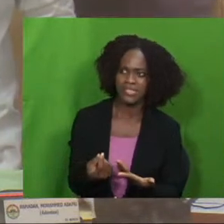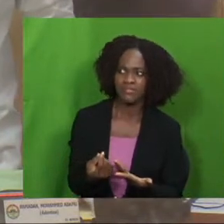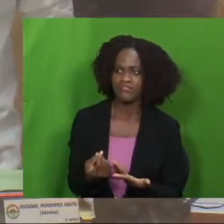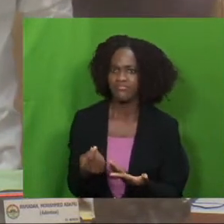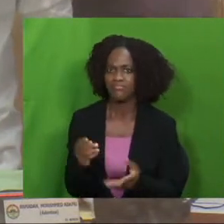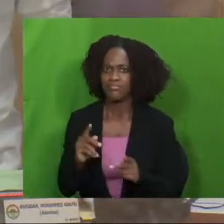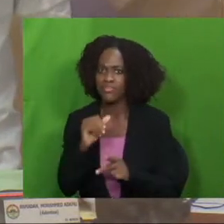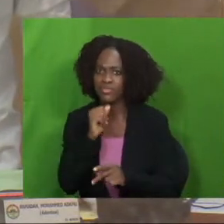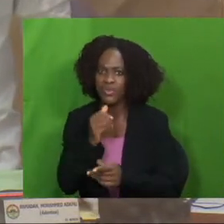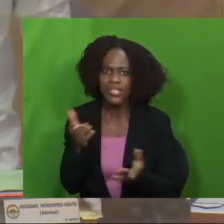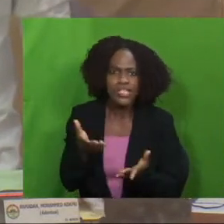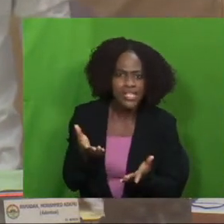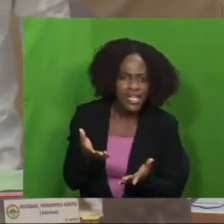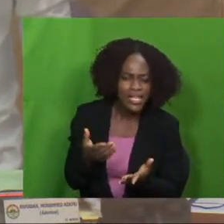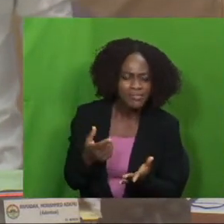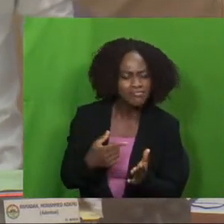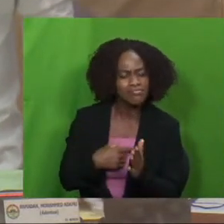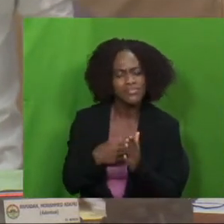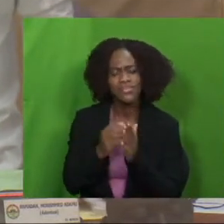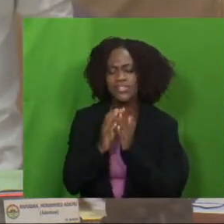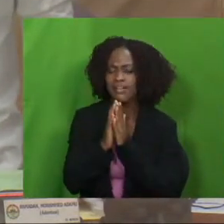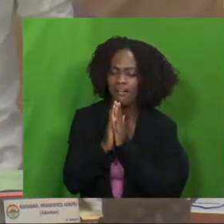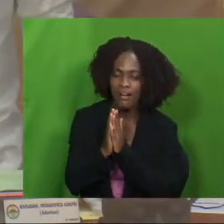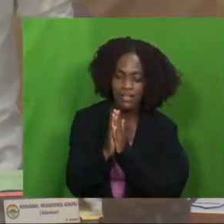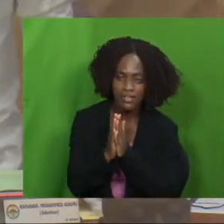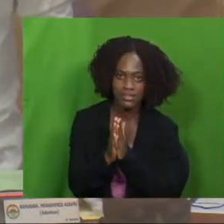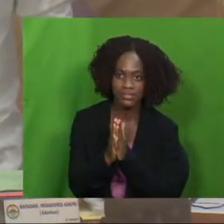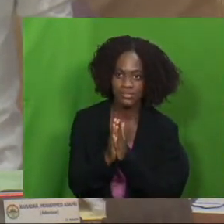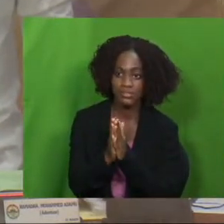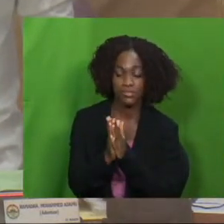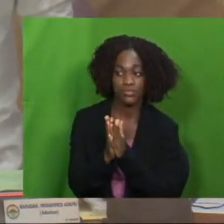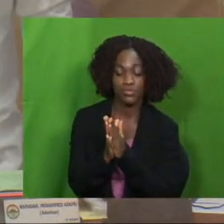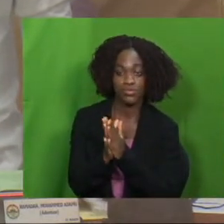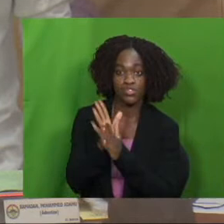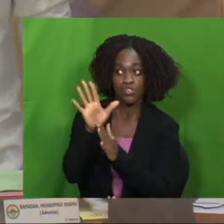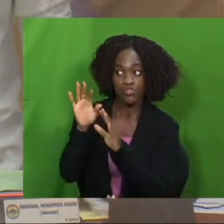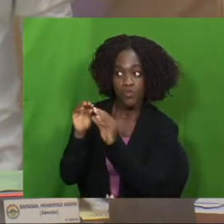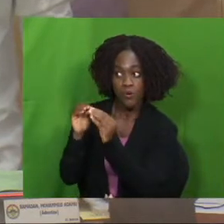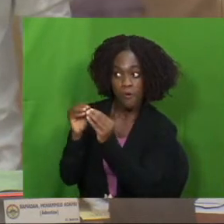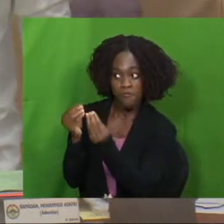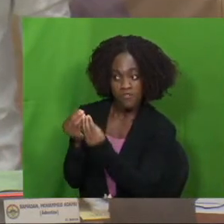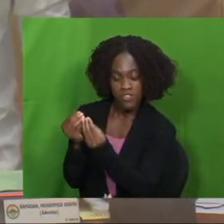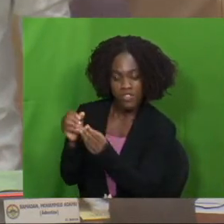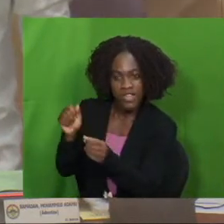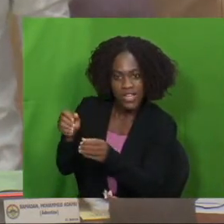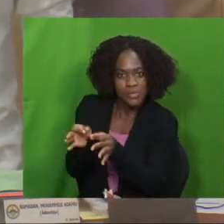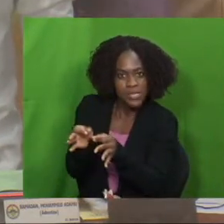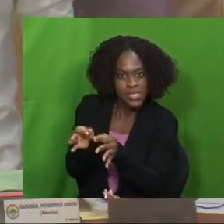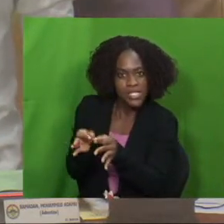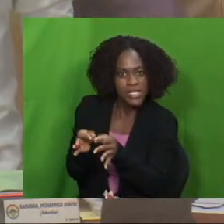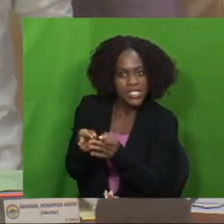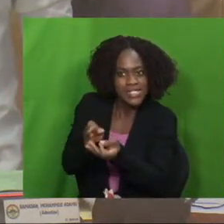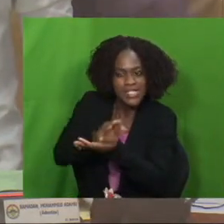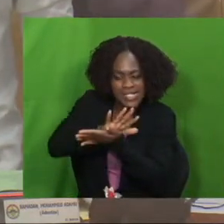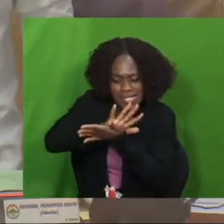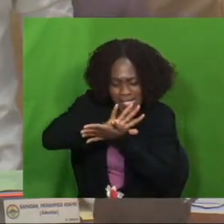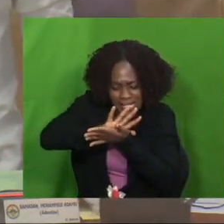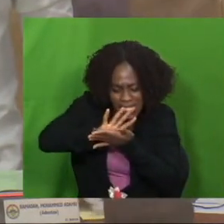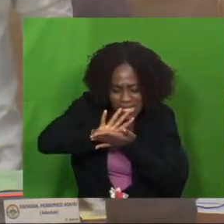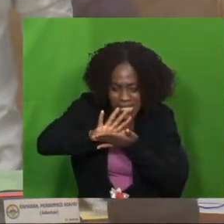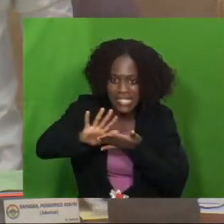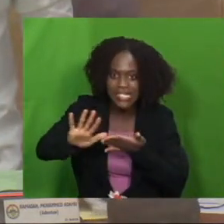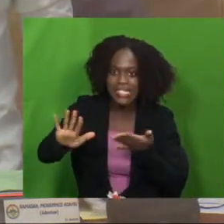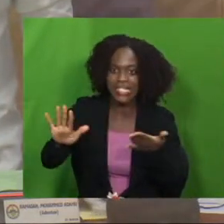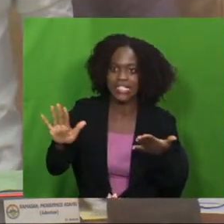Speaker, my prayer will be that during your tenure, it will be said that you had converted this from